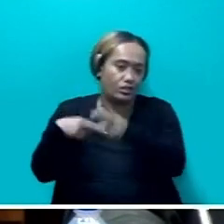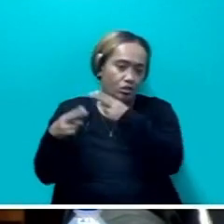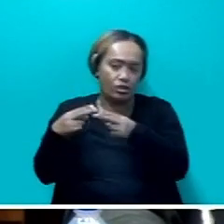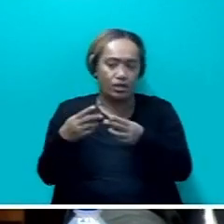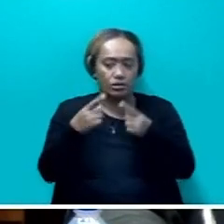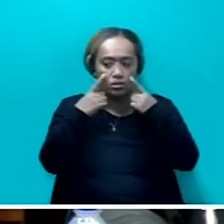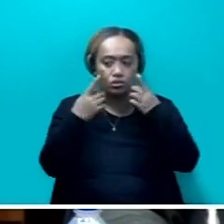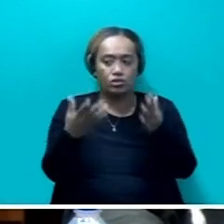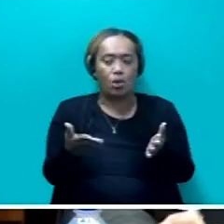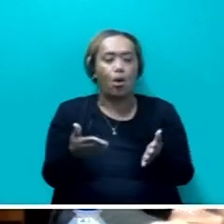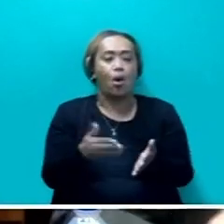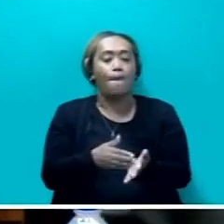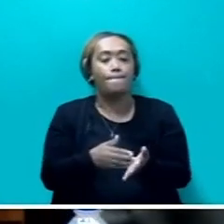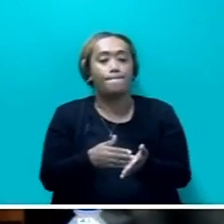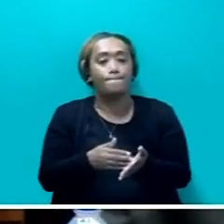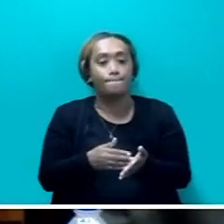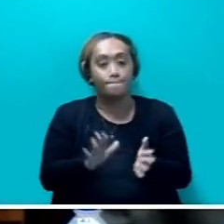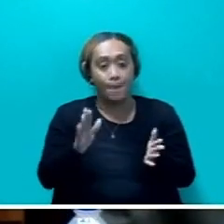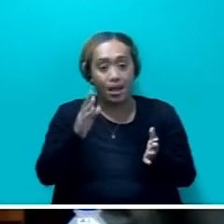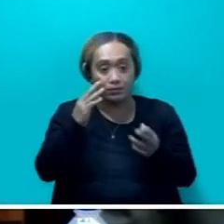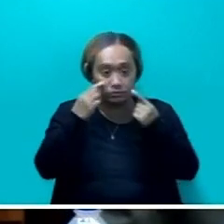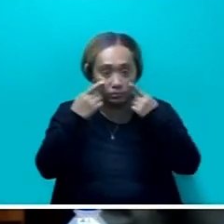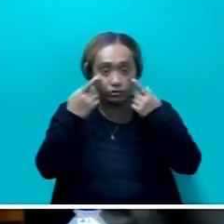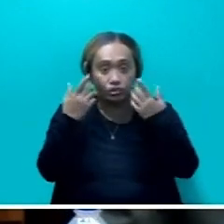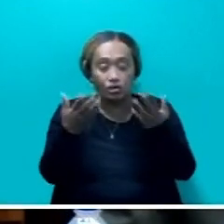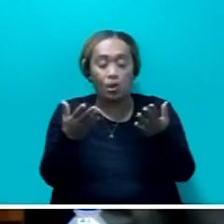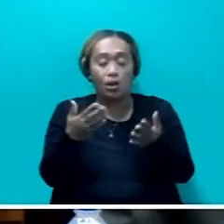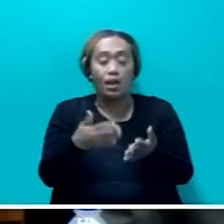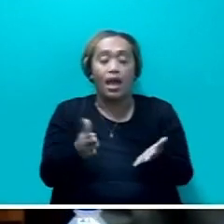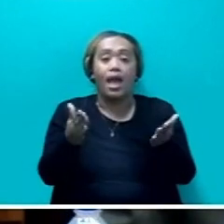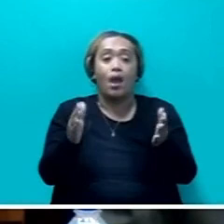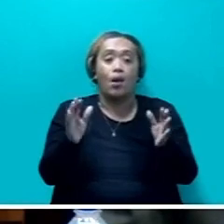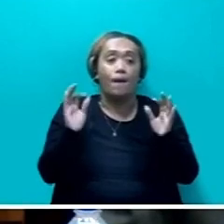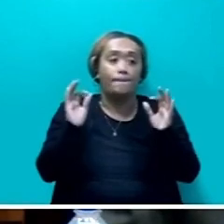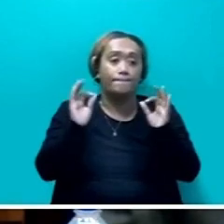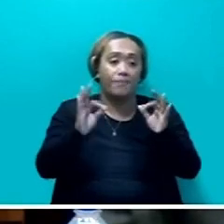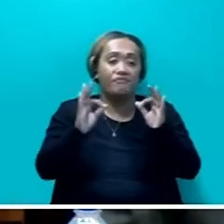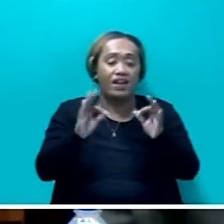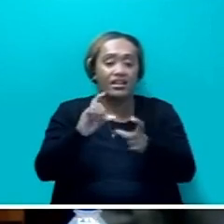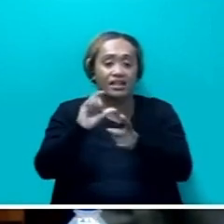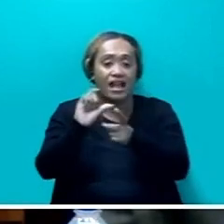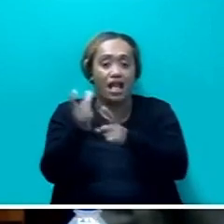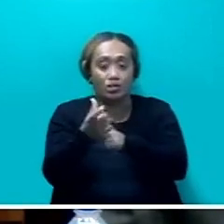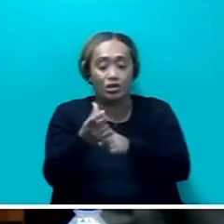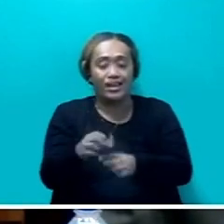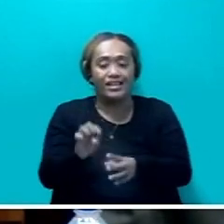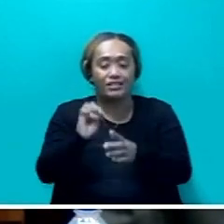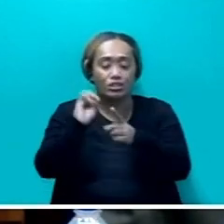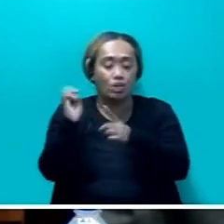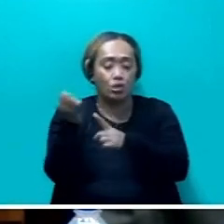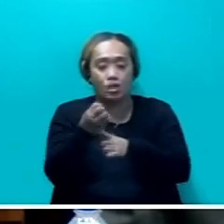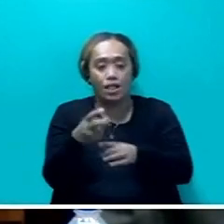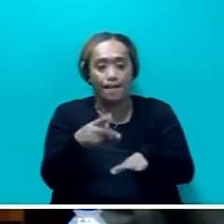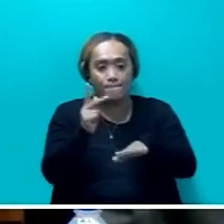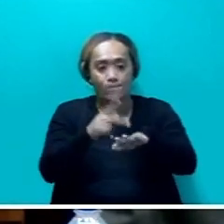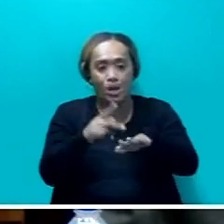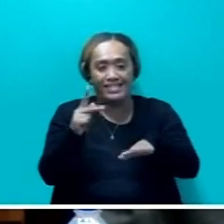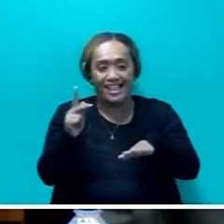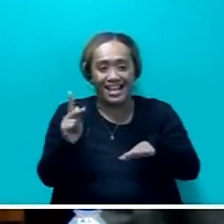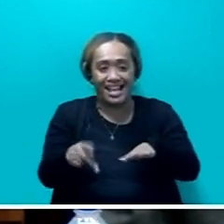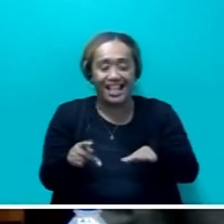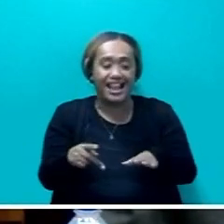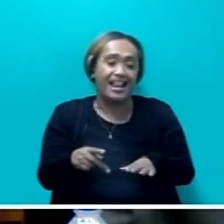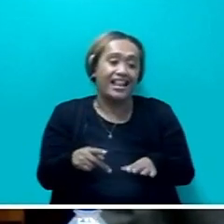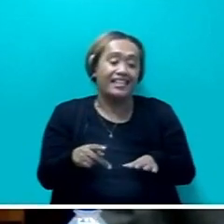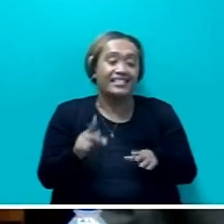to mark this day acknowledges the significant social, cultural, economic and political contribution the